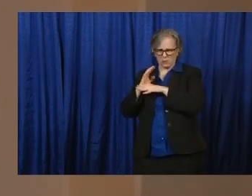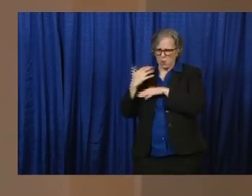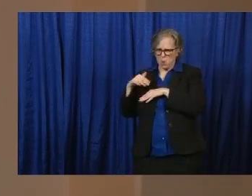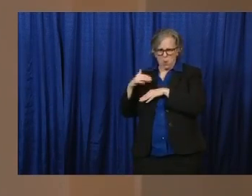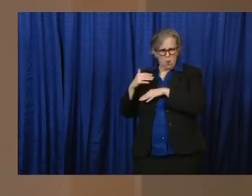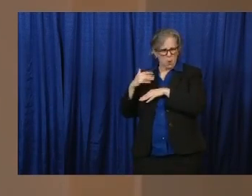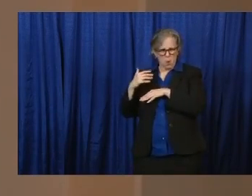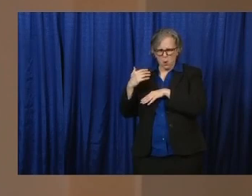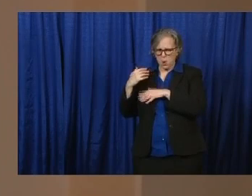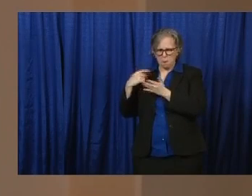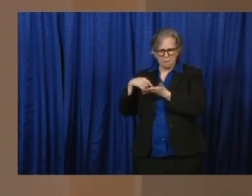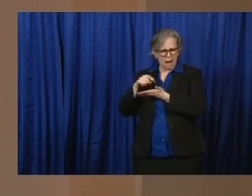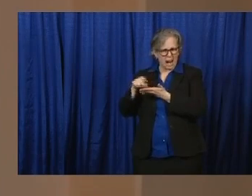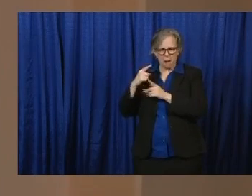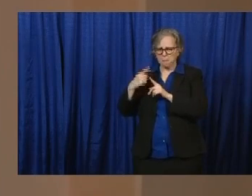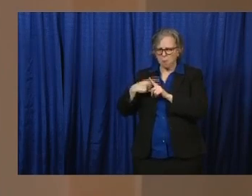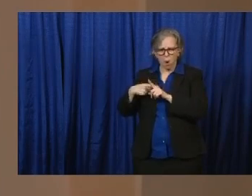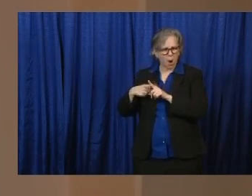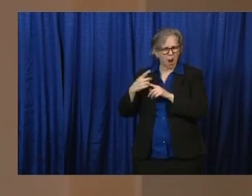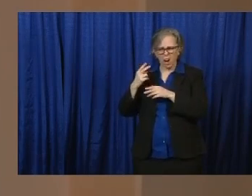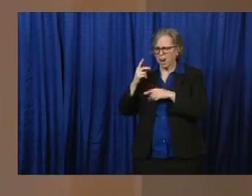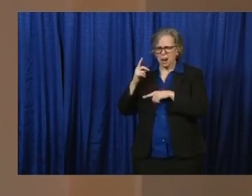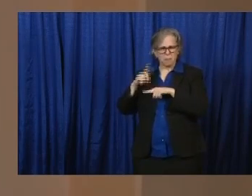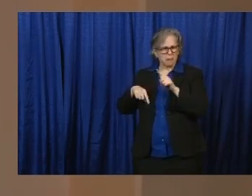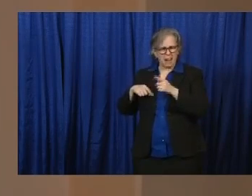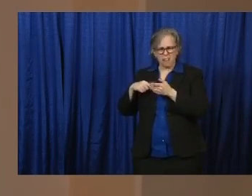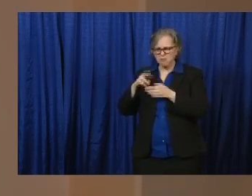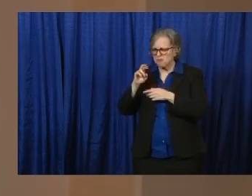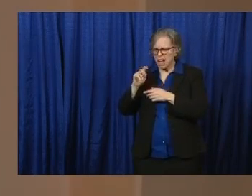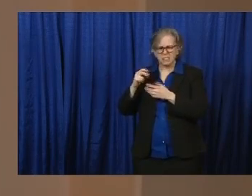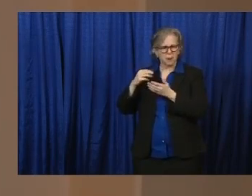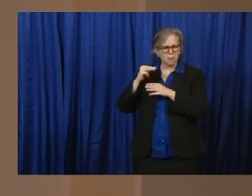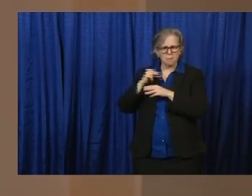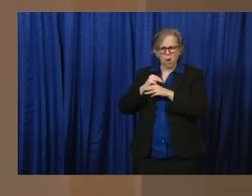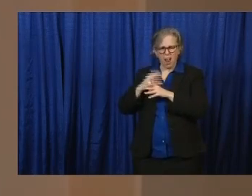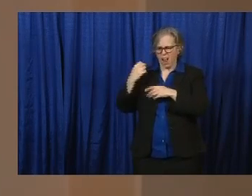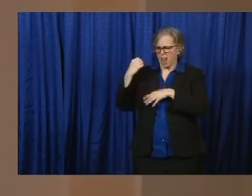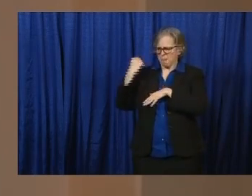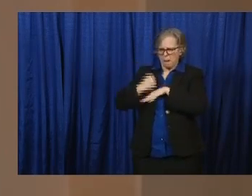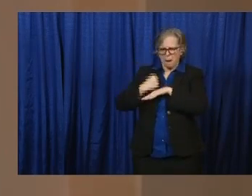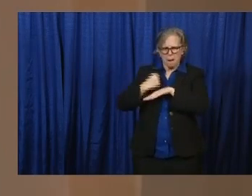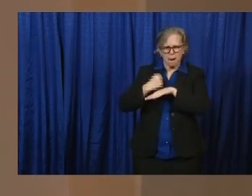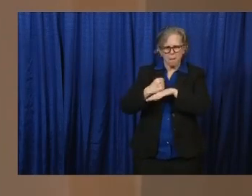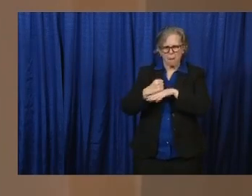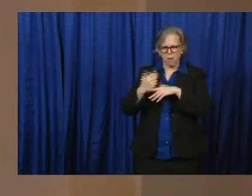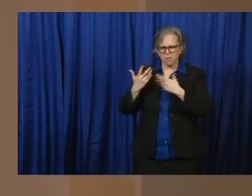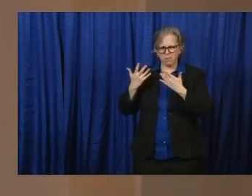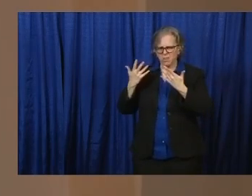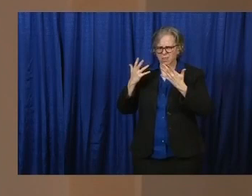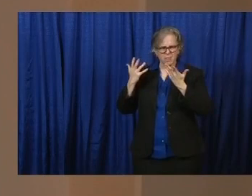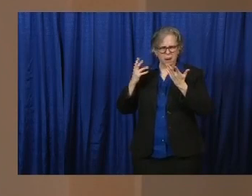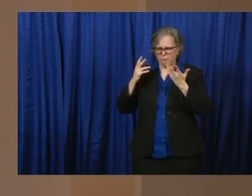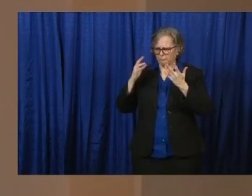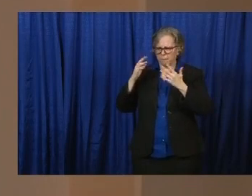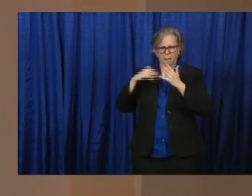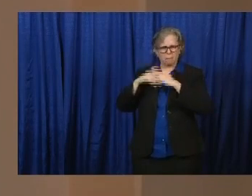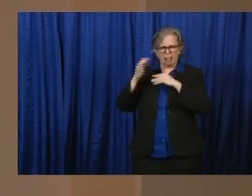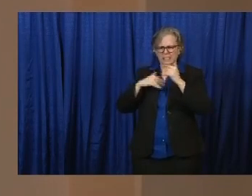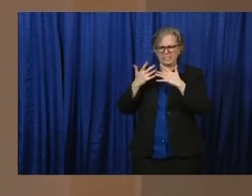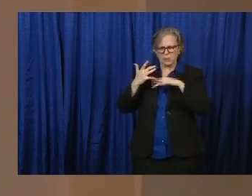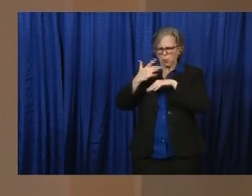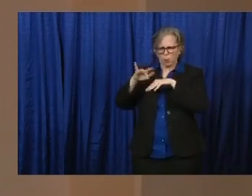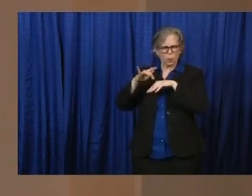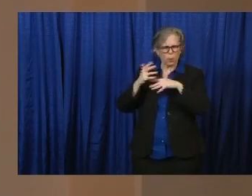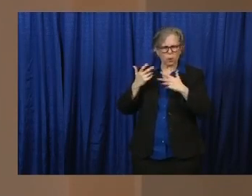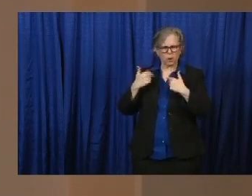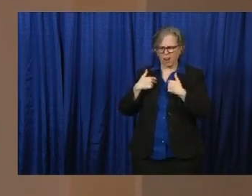pay their mortgages, so we had a lot of businesses that were vacant, empty, spread throughout our state, and that's not a sight we want to see in our